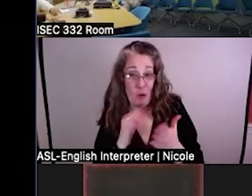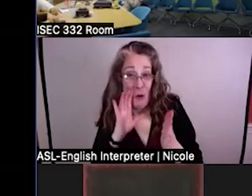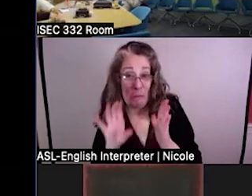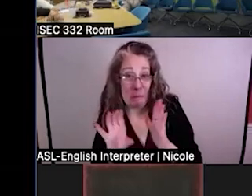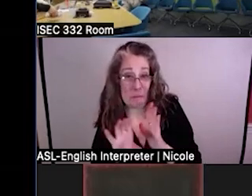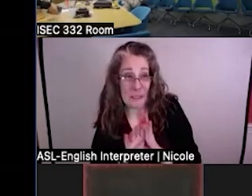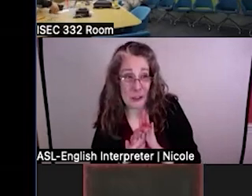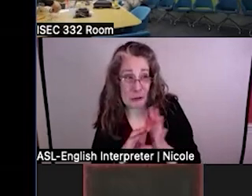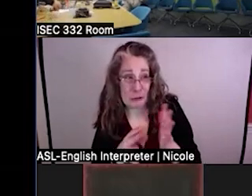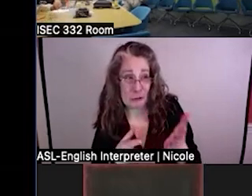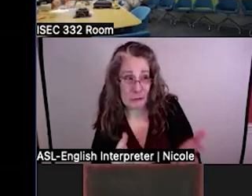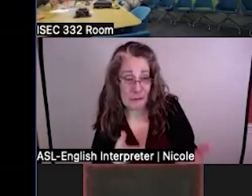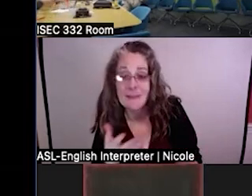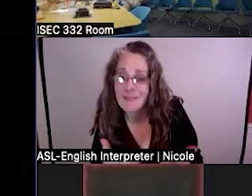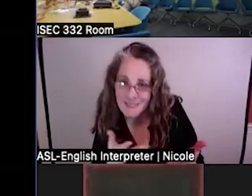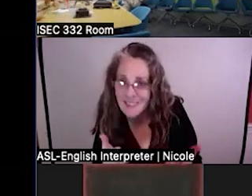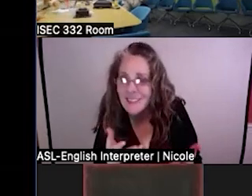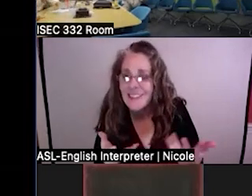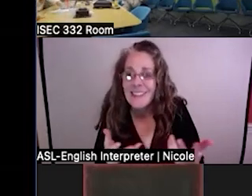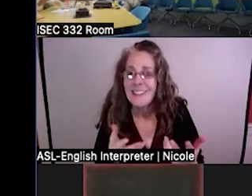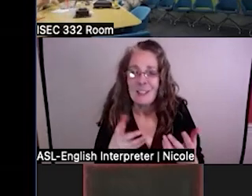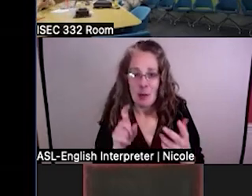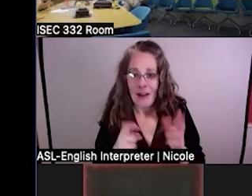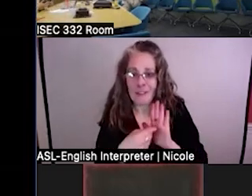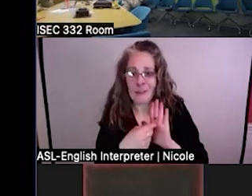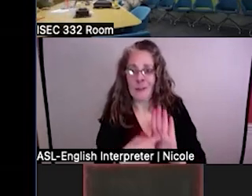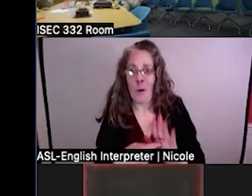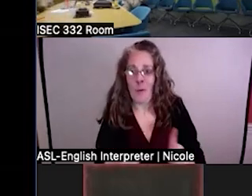just I find it harder to